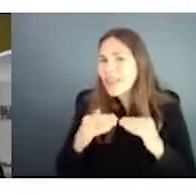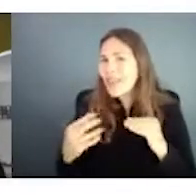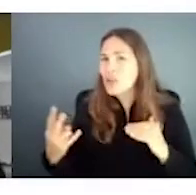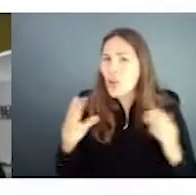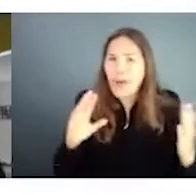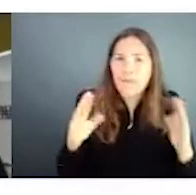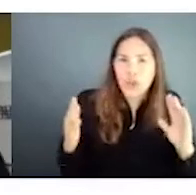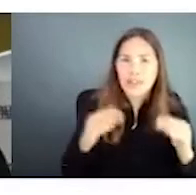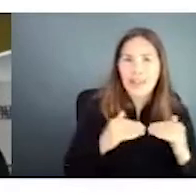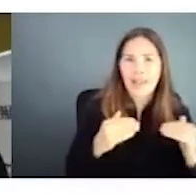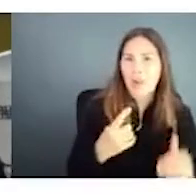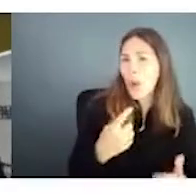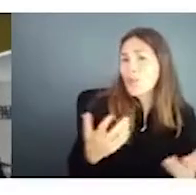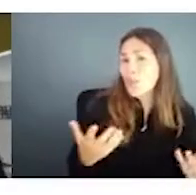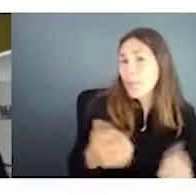1 class?